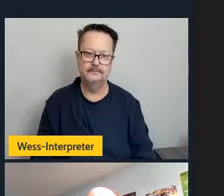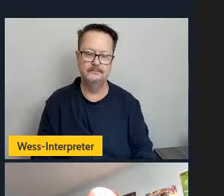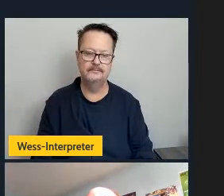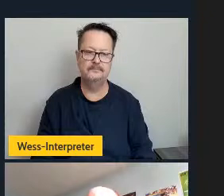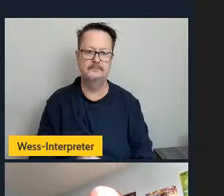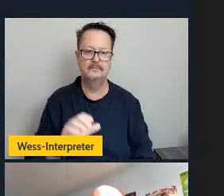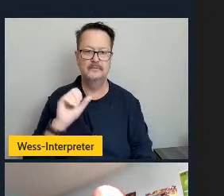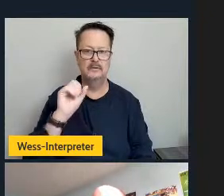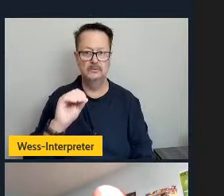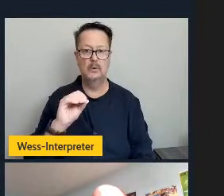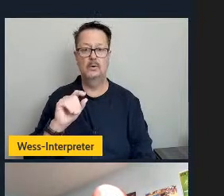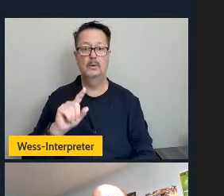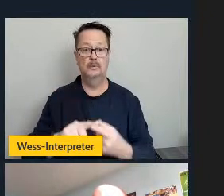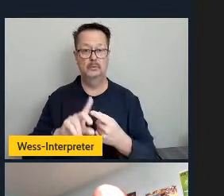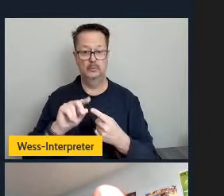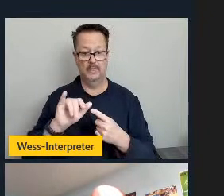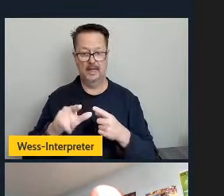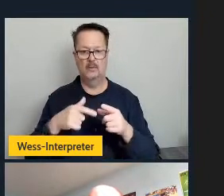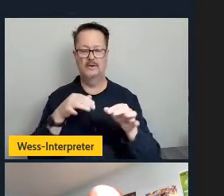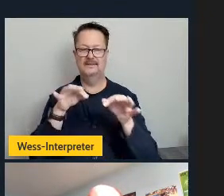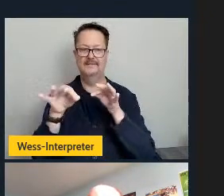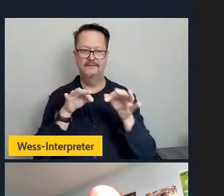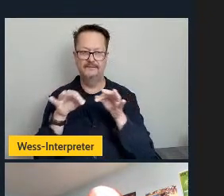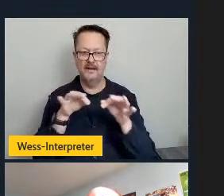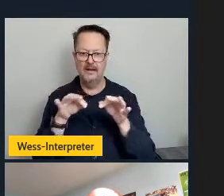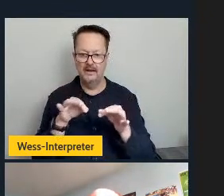So to do that, we define our topic,